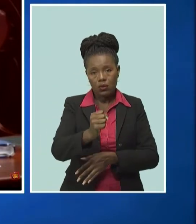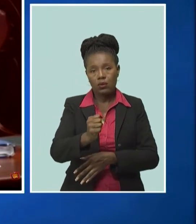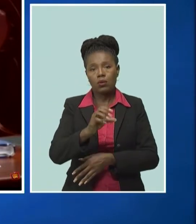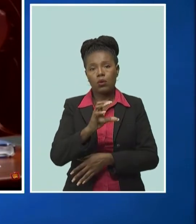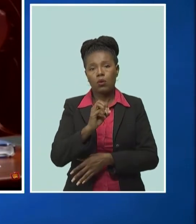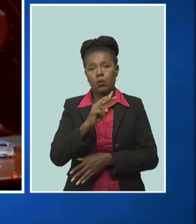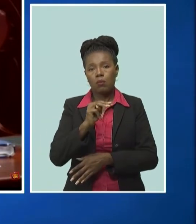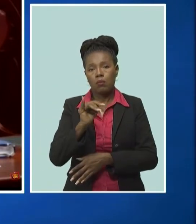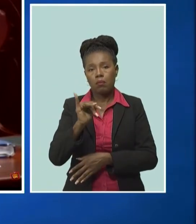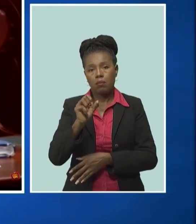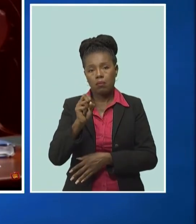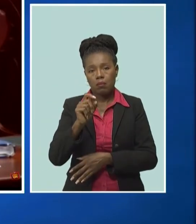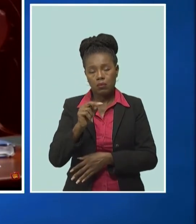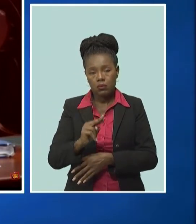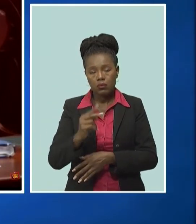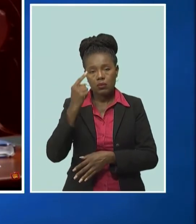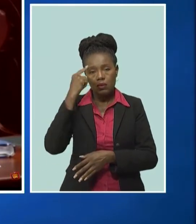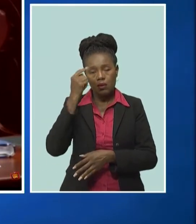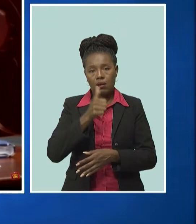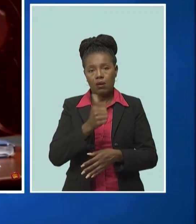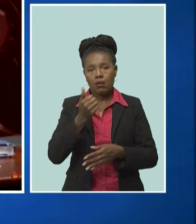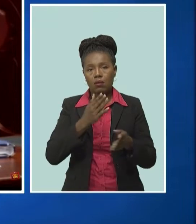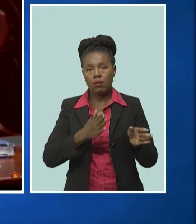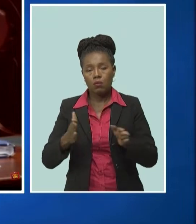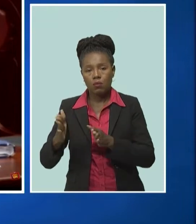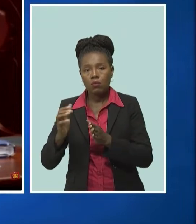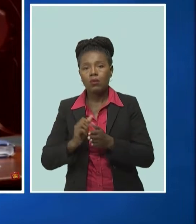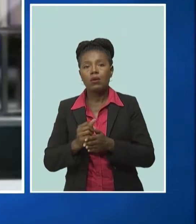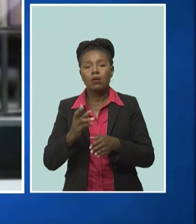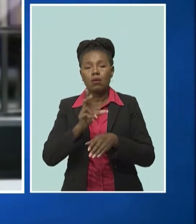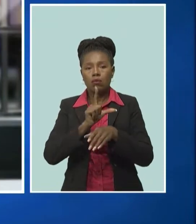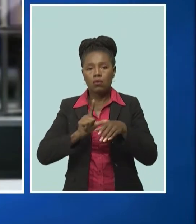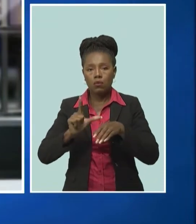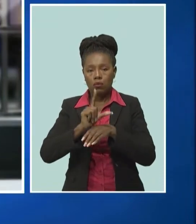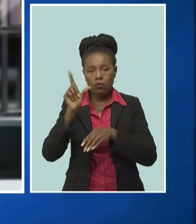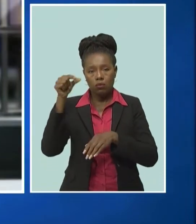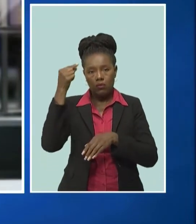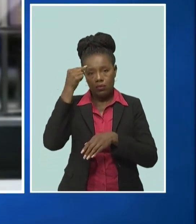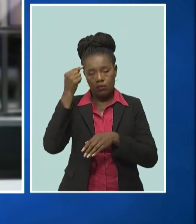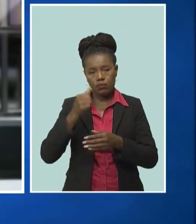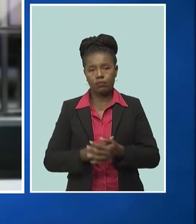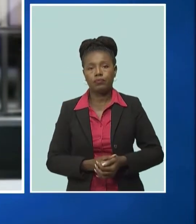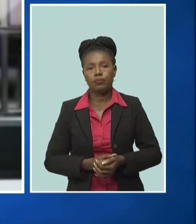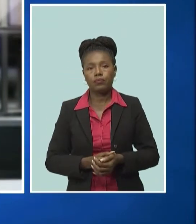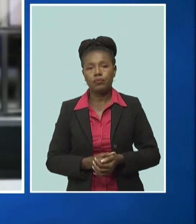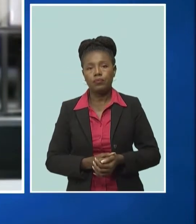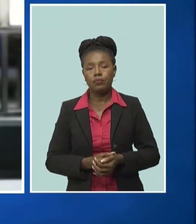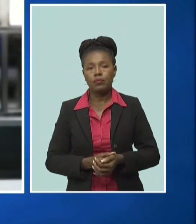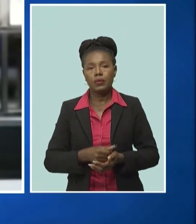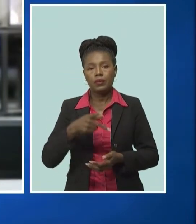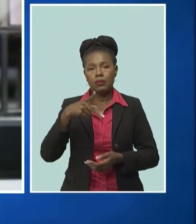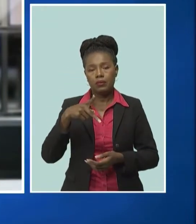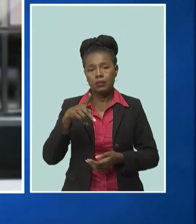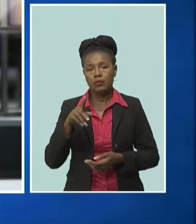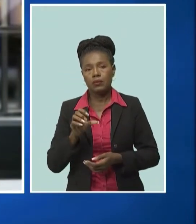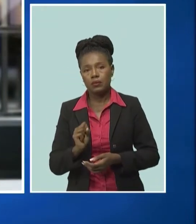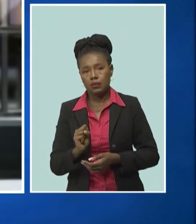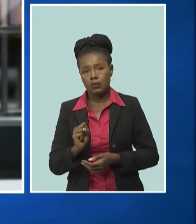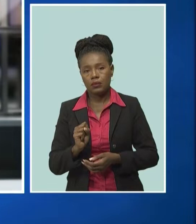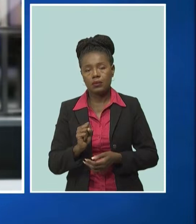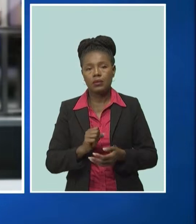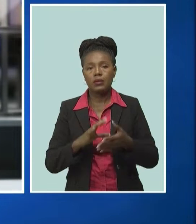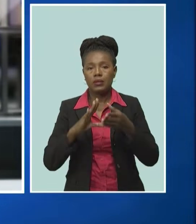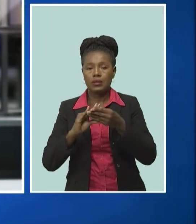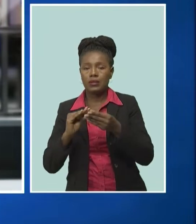into another form of local government. Deputy Permanent Secretary Mark Franklin says the